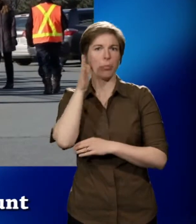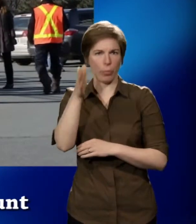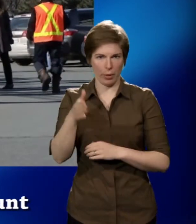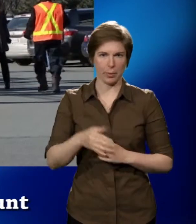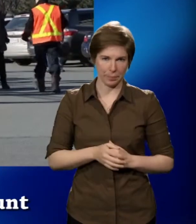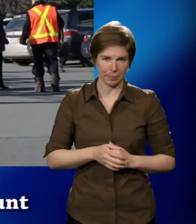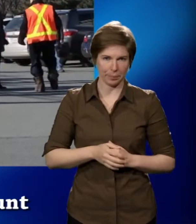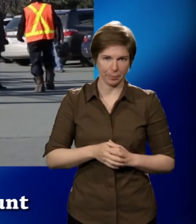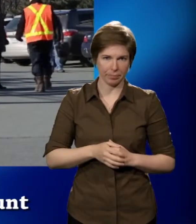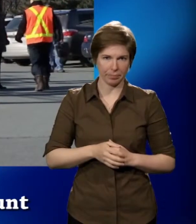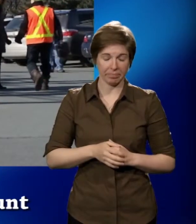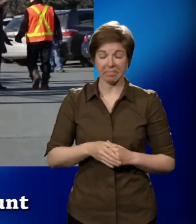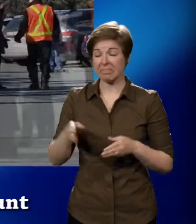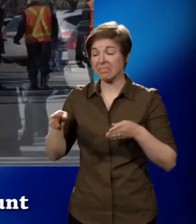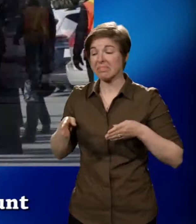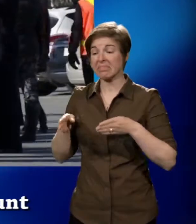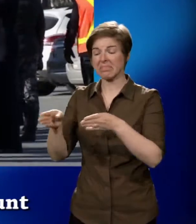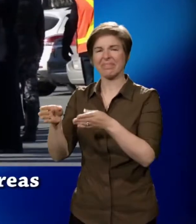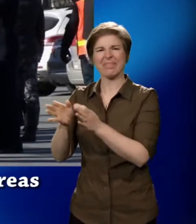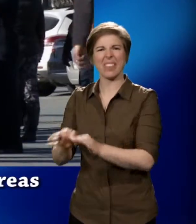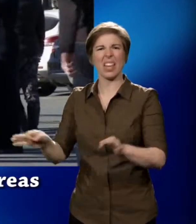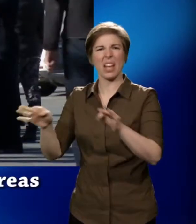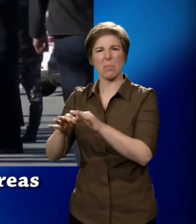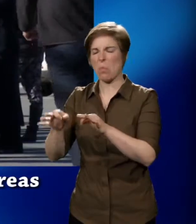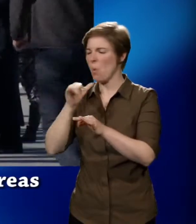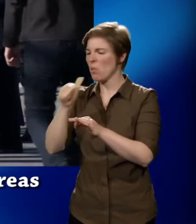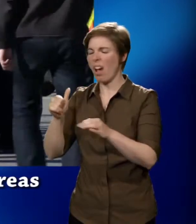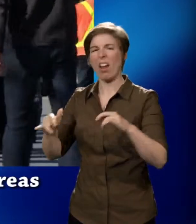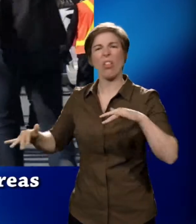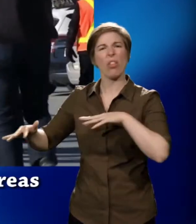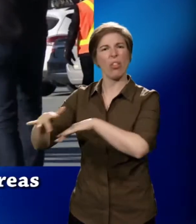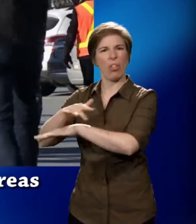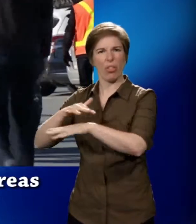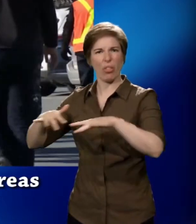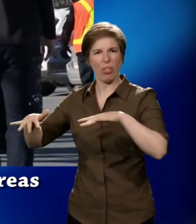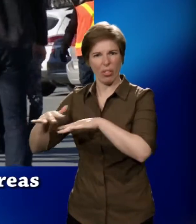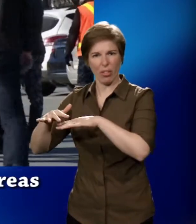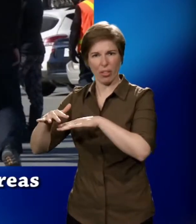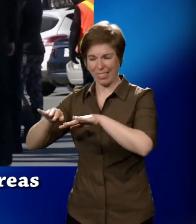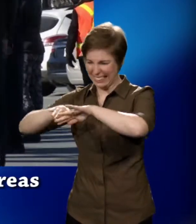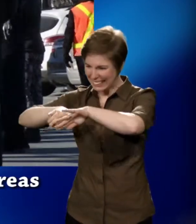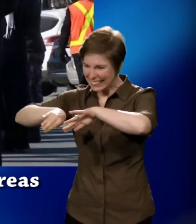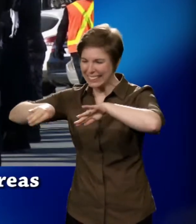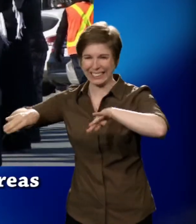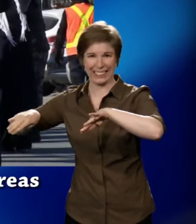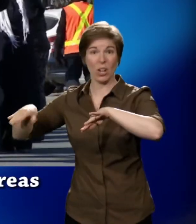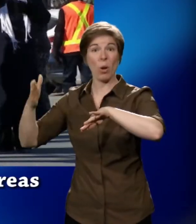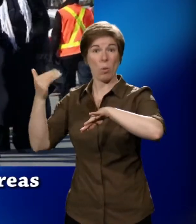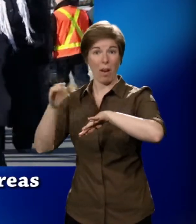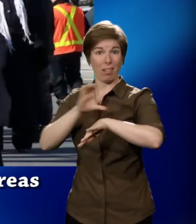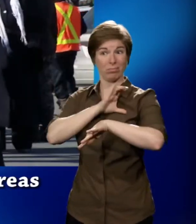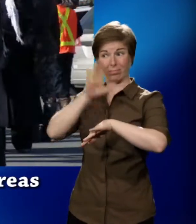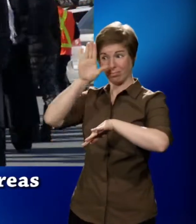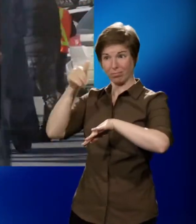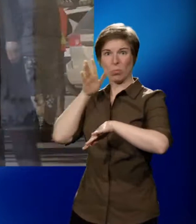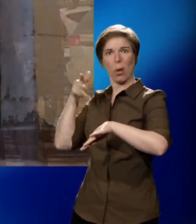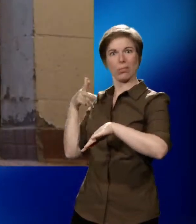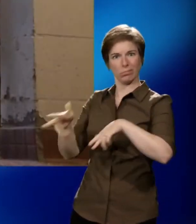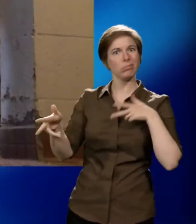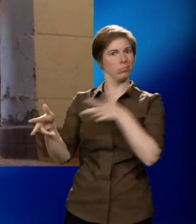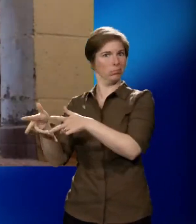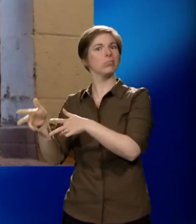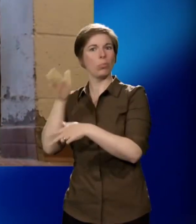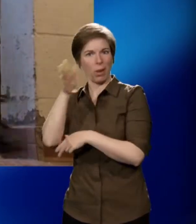inventory of you, to take head count. Be sure to stay away from traffic areas because emergency vehicles are likely